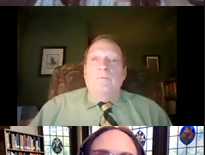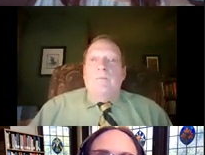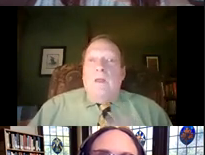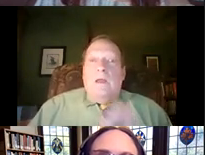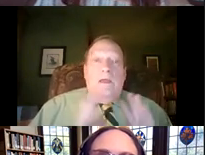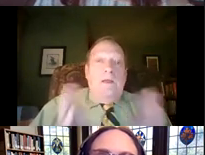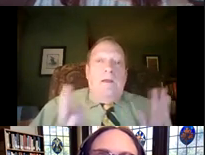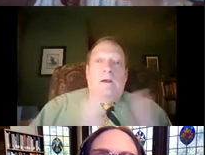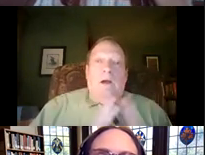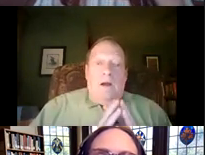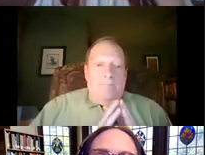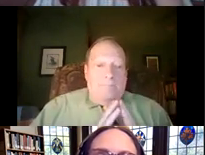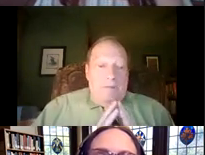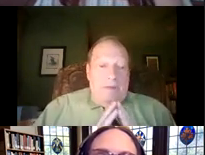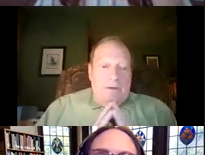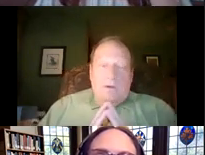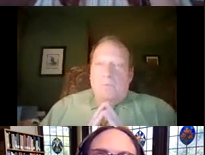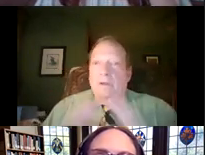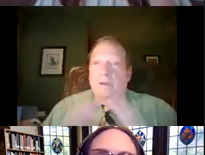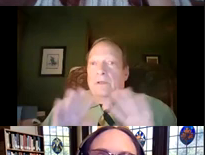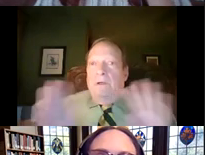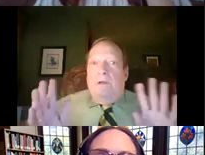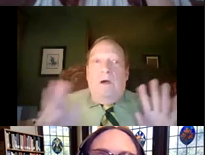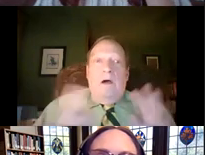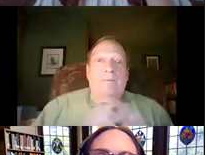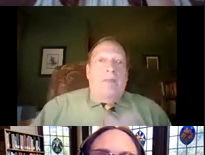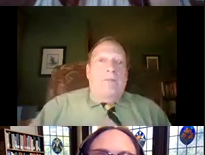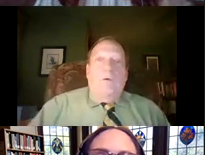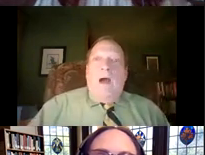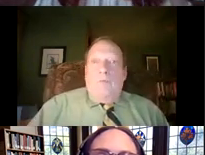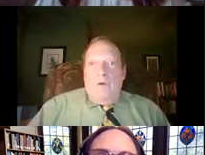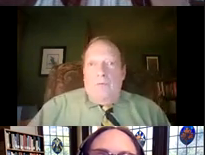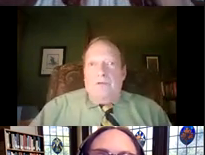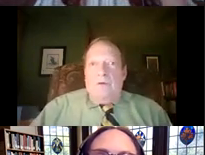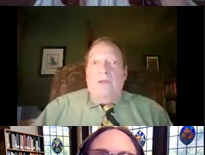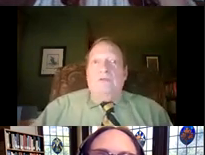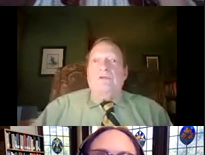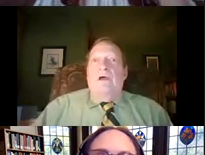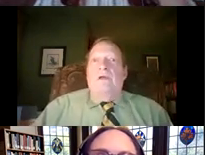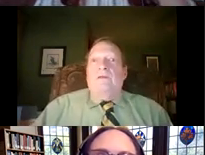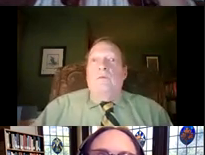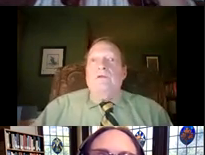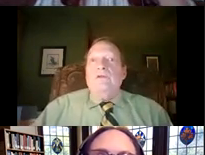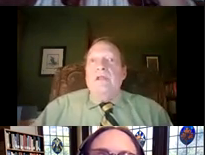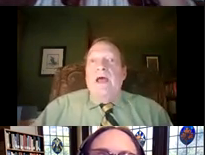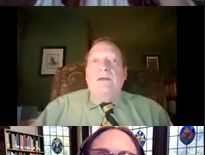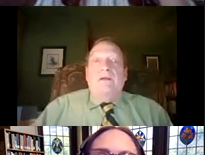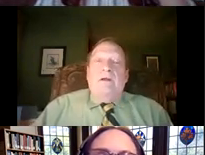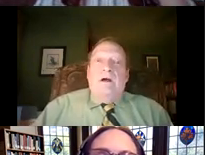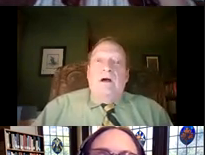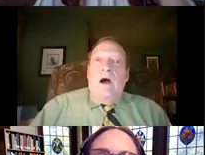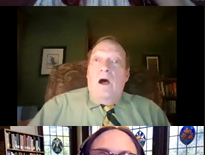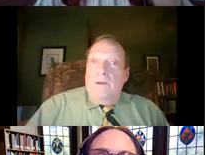system. He then completely threw out all the restraints that the regents had